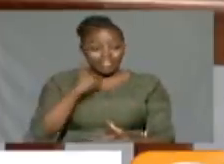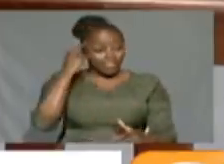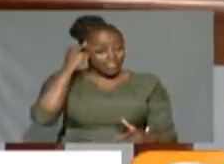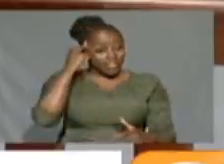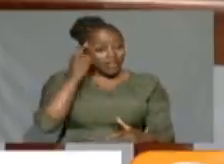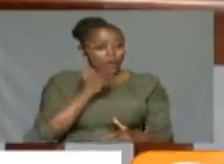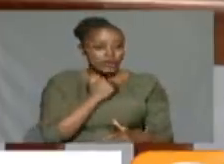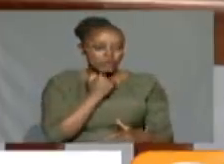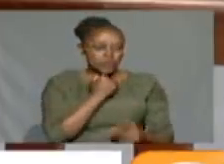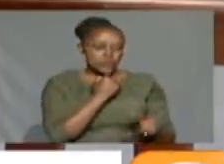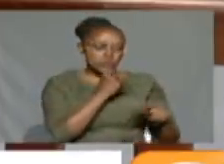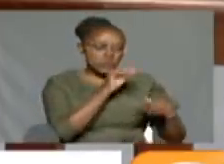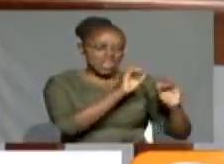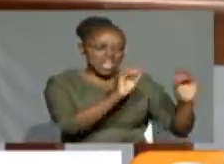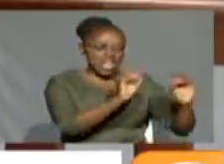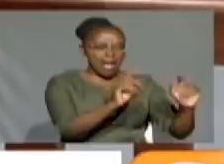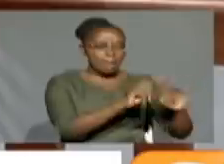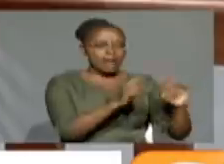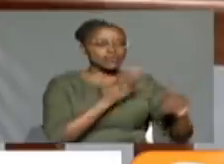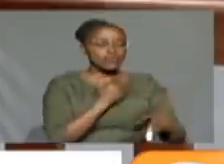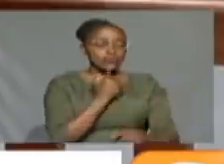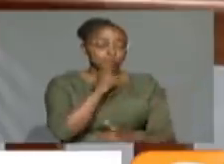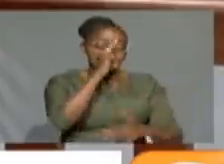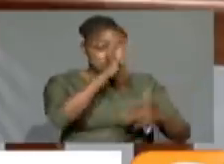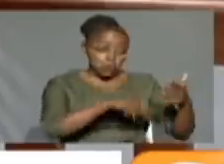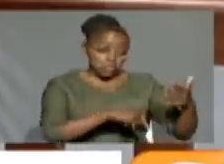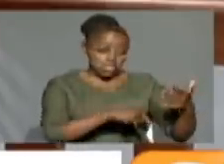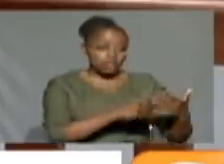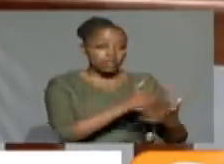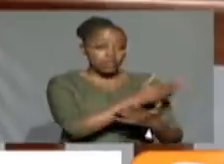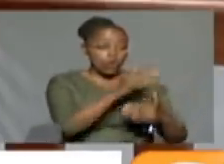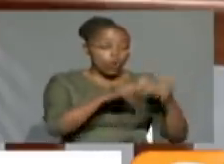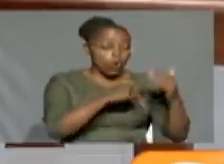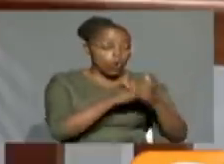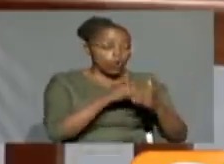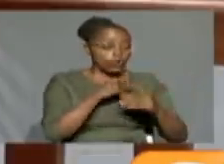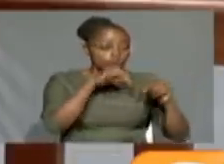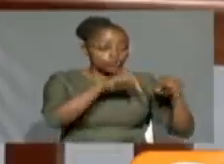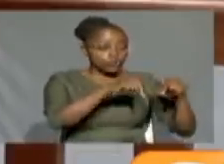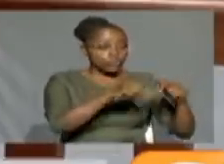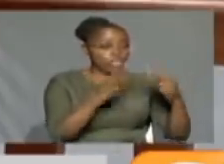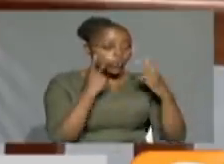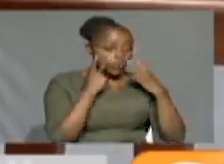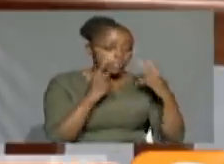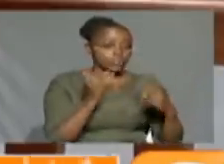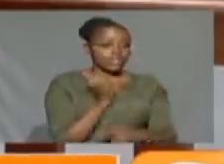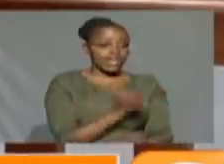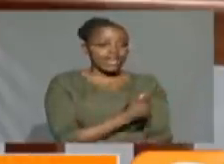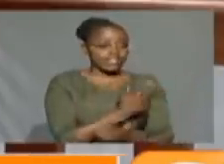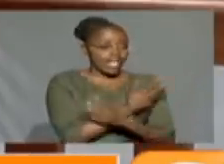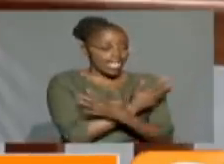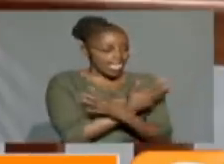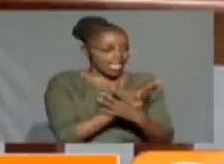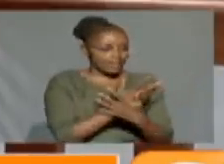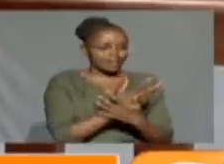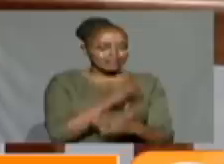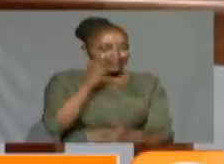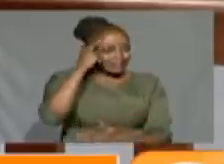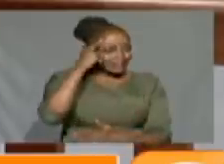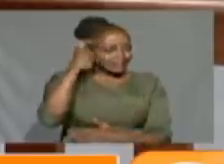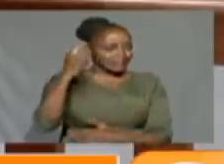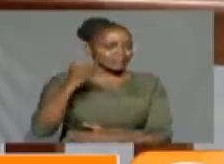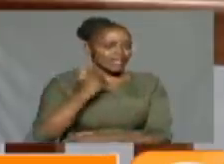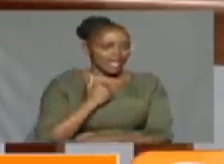not want to speak to those one, but I want to speak to all those watching us today that any of the dreams they harbor